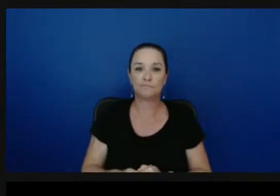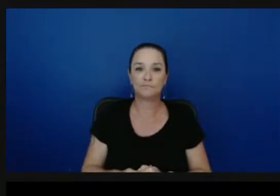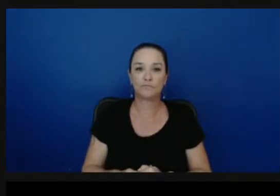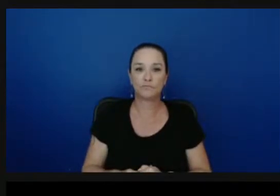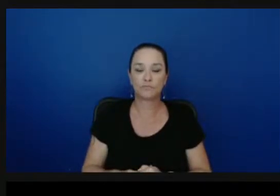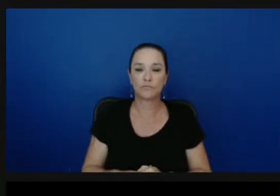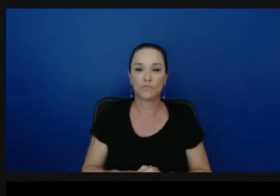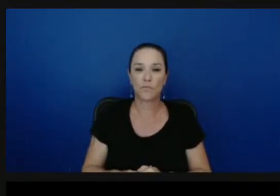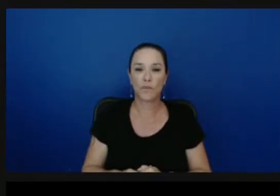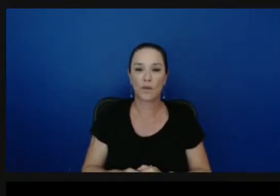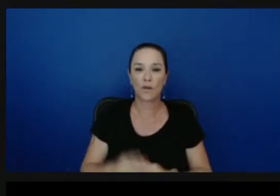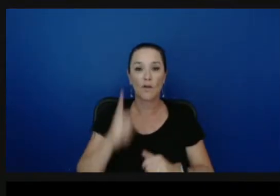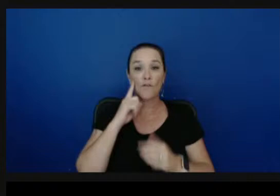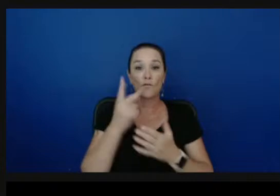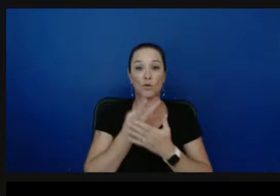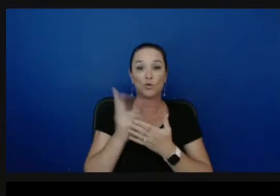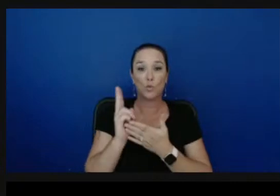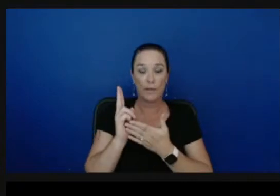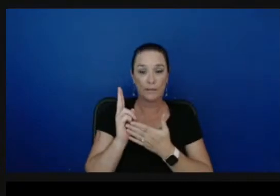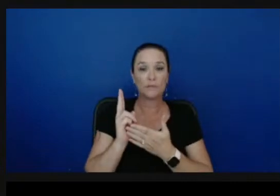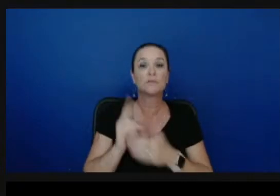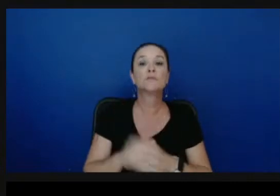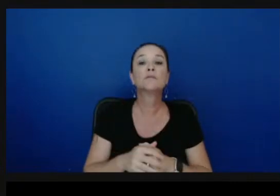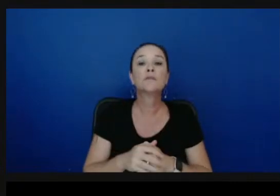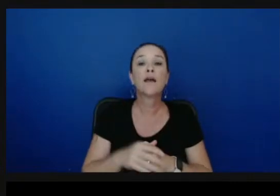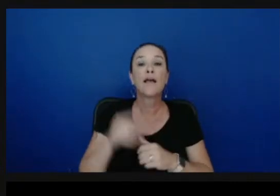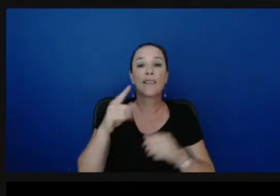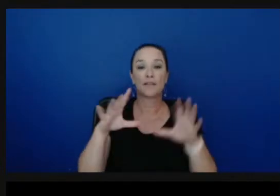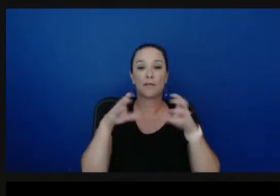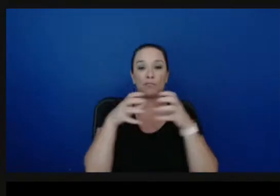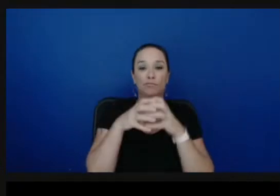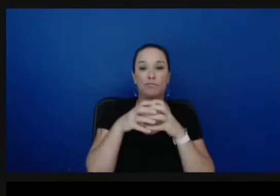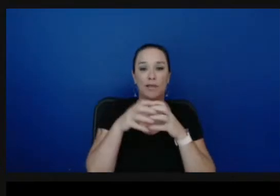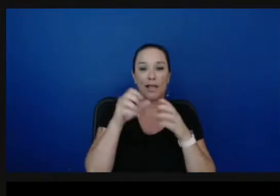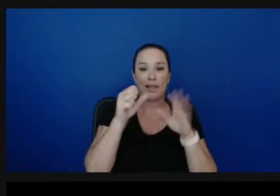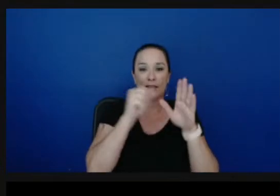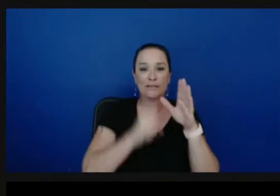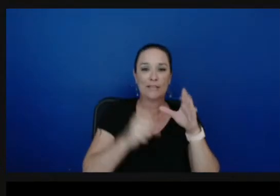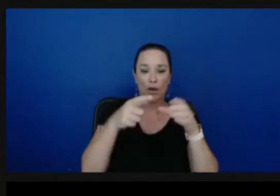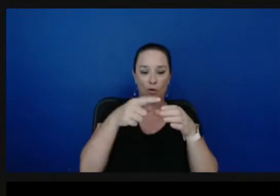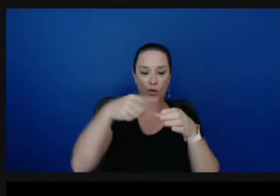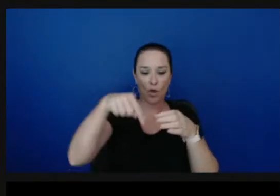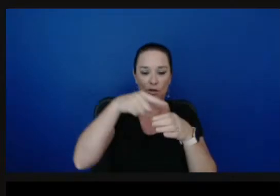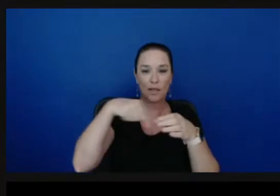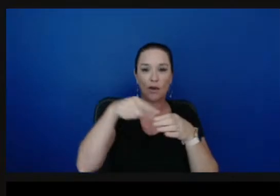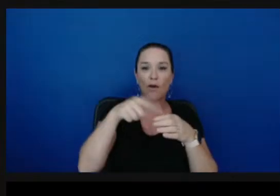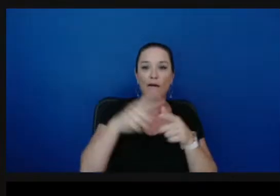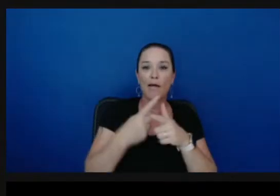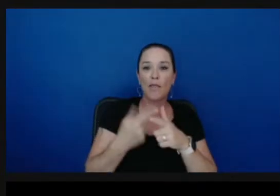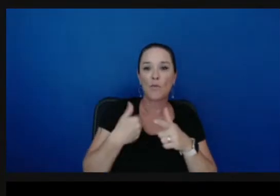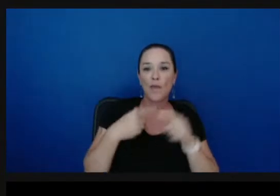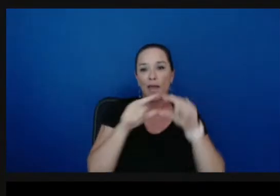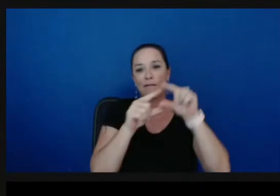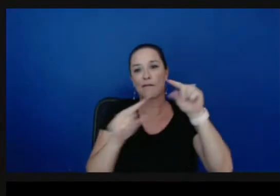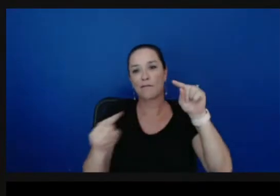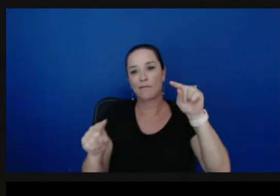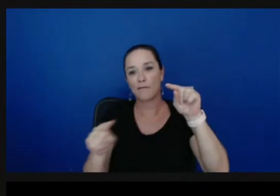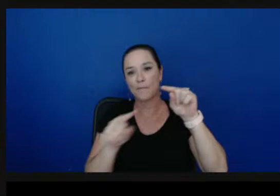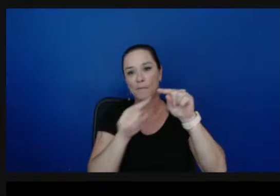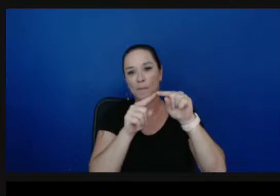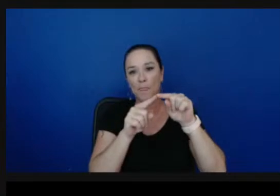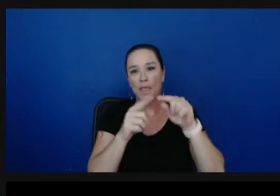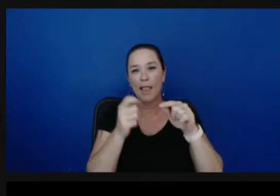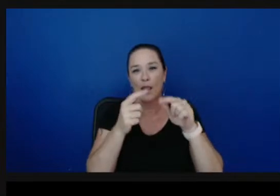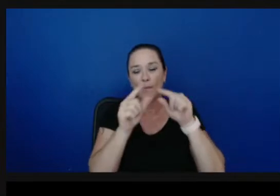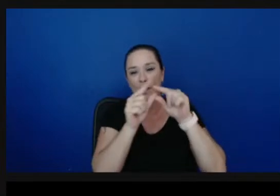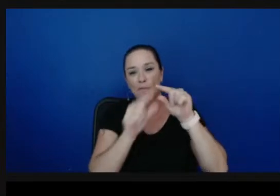For the last 2 weeks, here you see that cluster in the South Caldera, and there's that cluster in the Upper East Rift connector, including a little bit of a dog leg